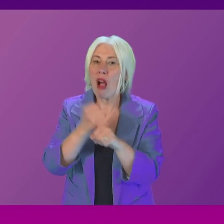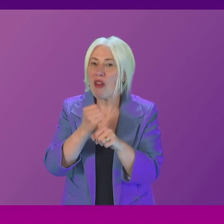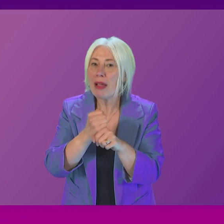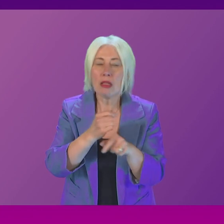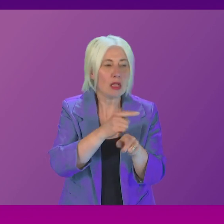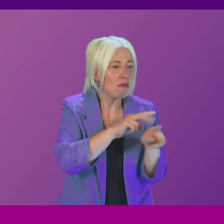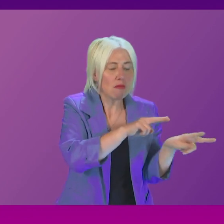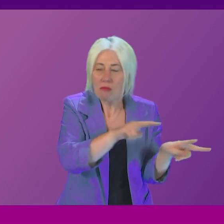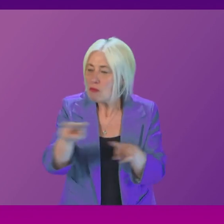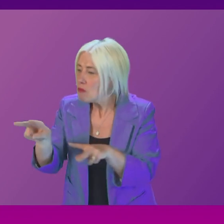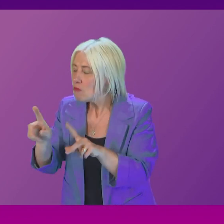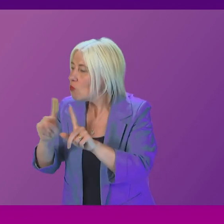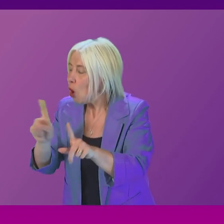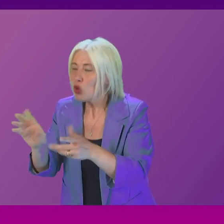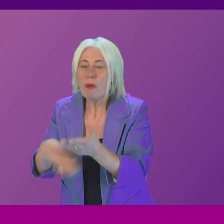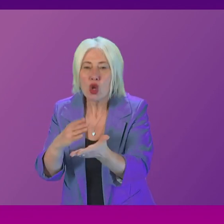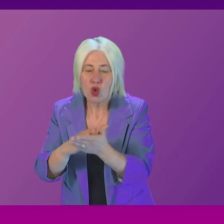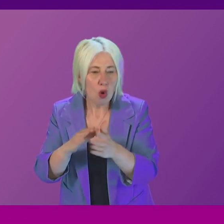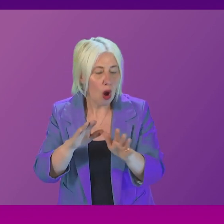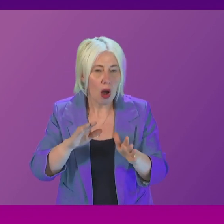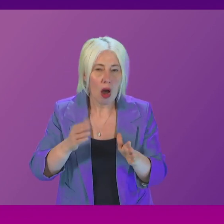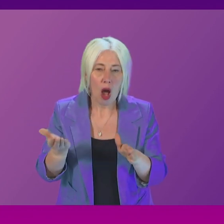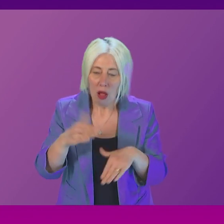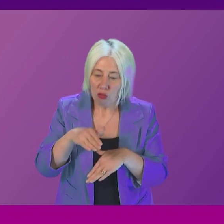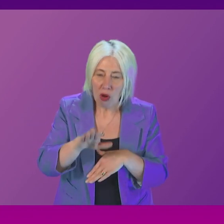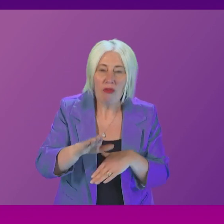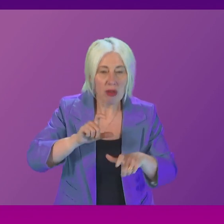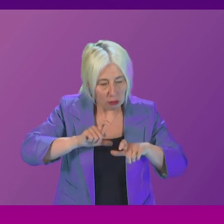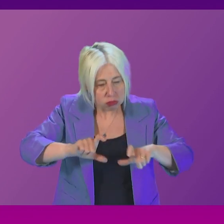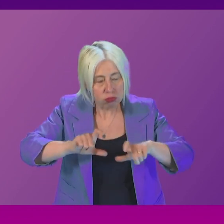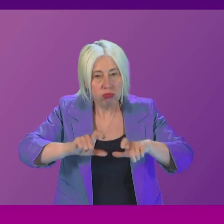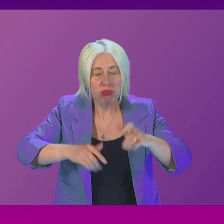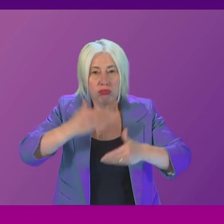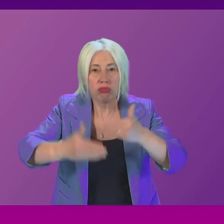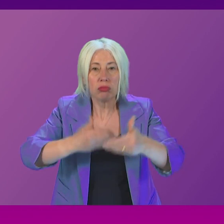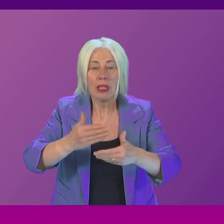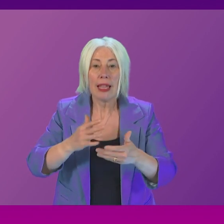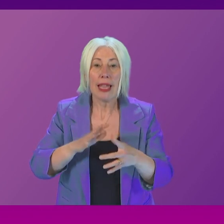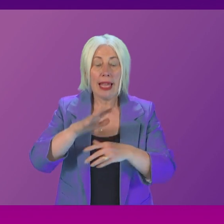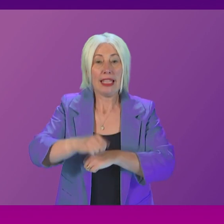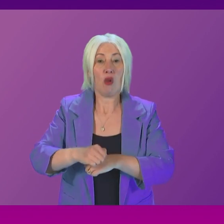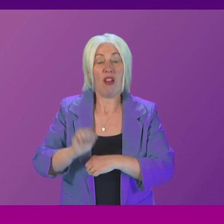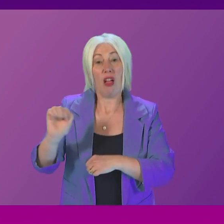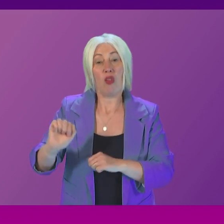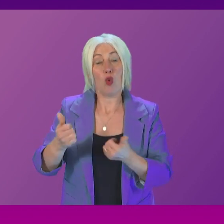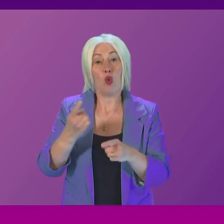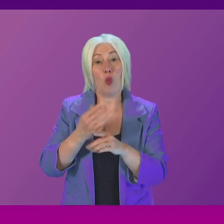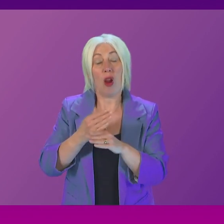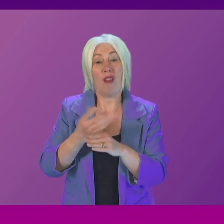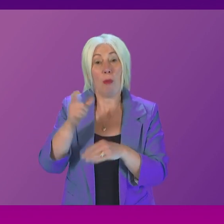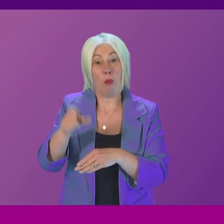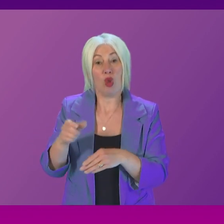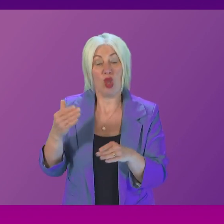in relation to making sure the recovery continues and taking over from the good work that her predecessor did in that